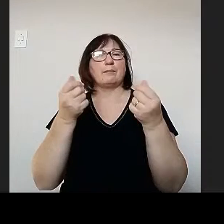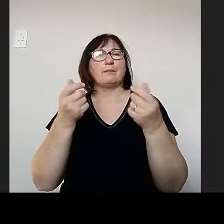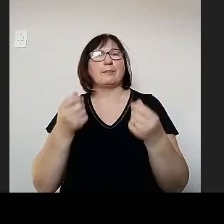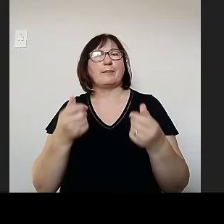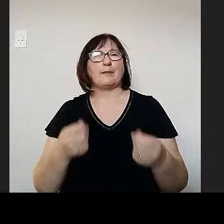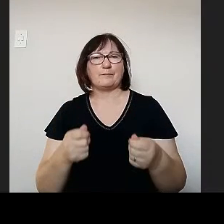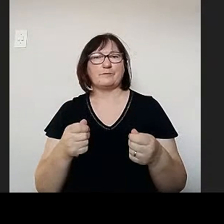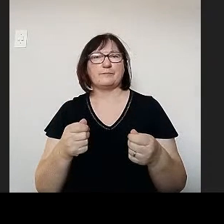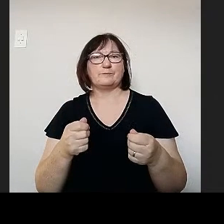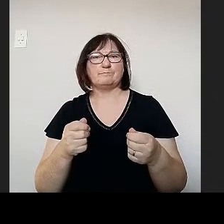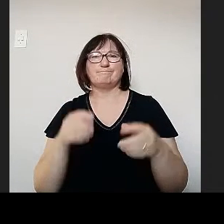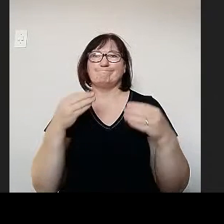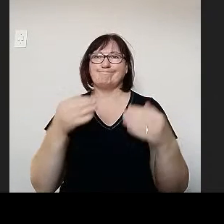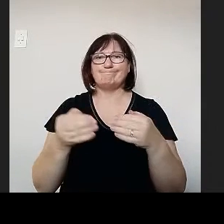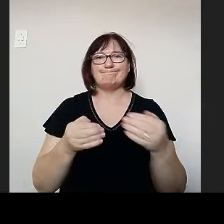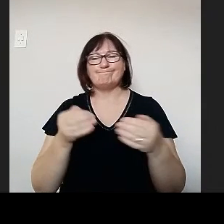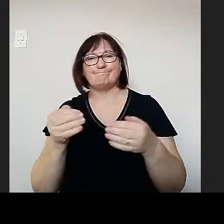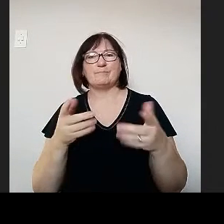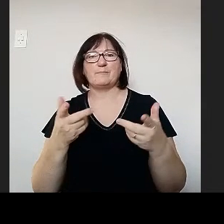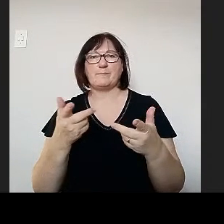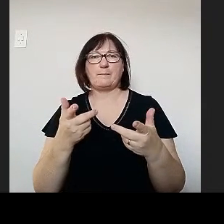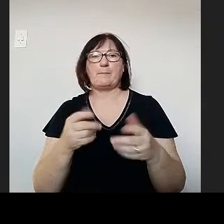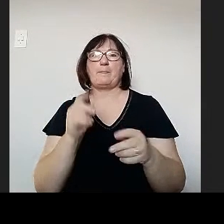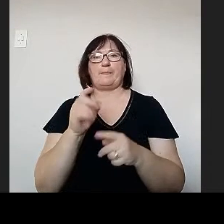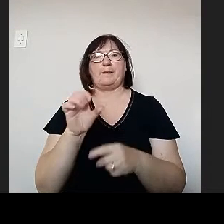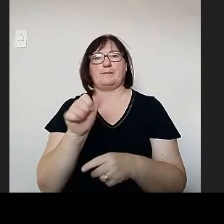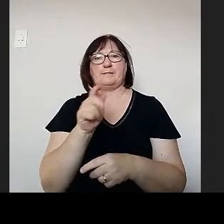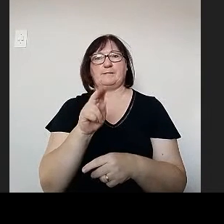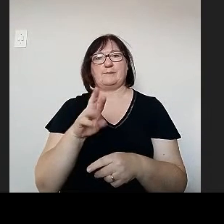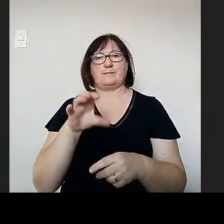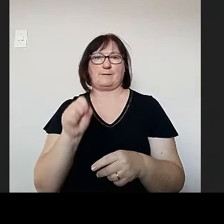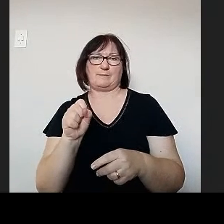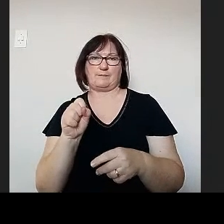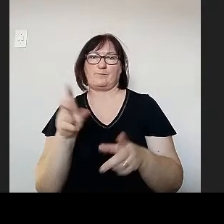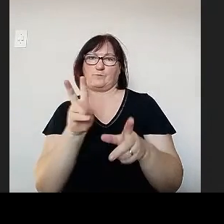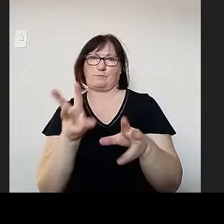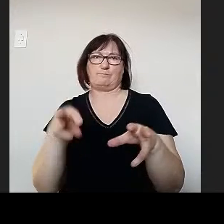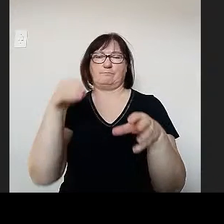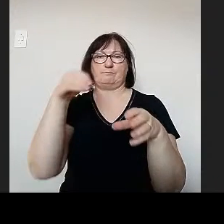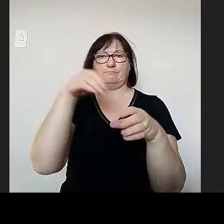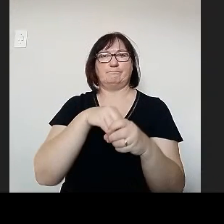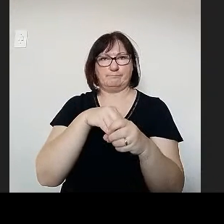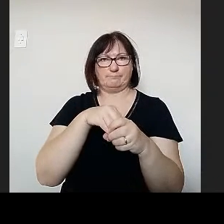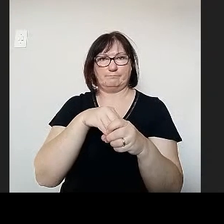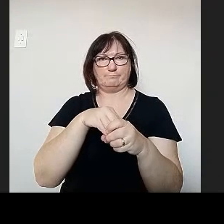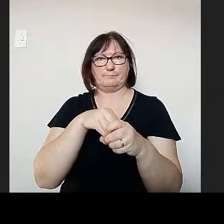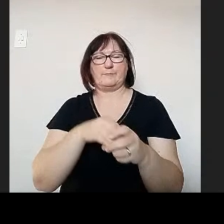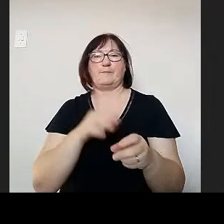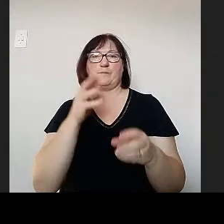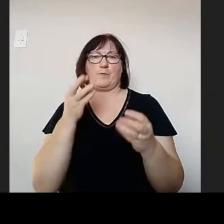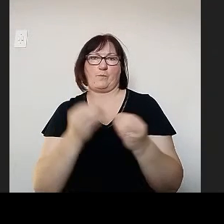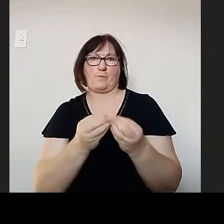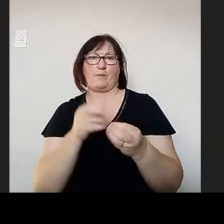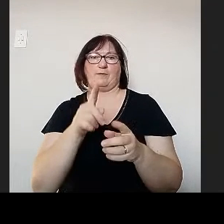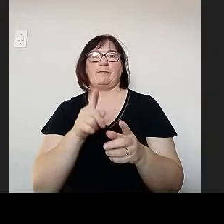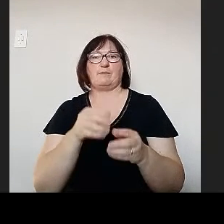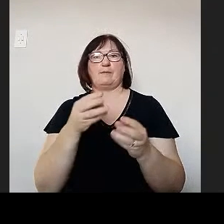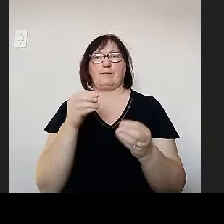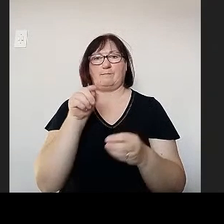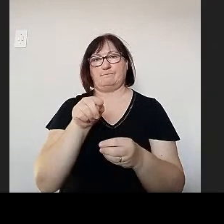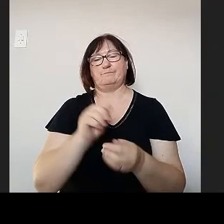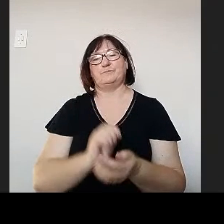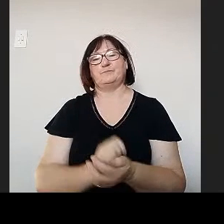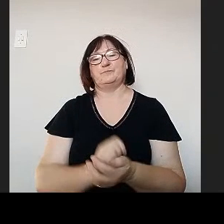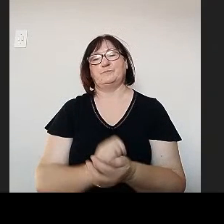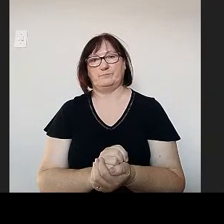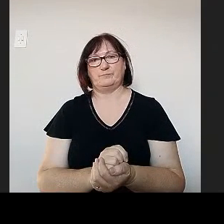is as a contracting party to the HS conversion, and SARS actively participate in the following. SARS